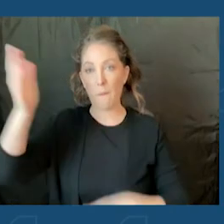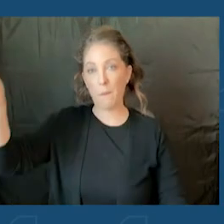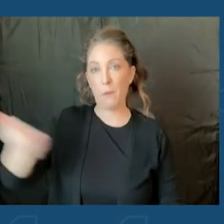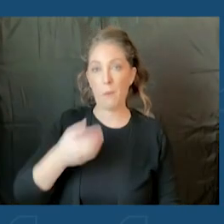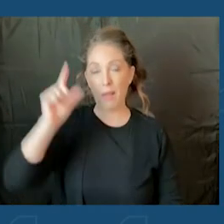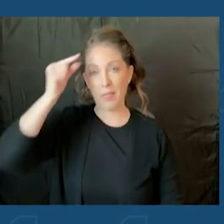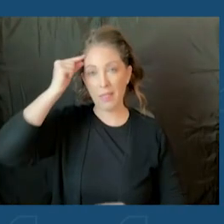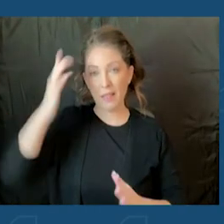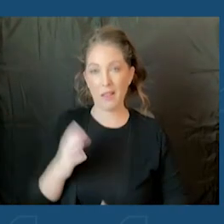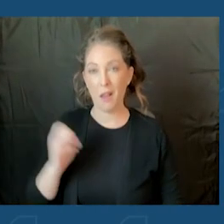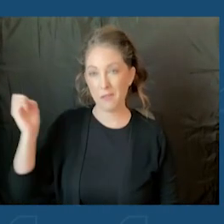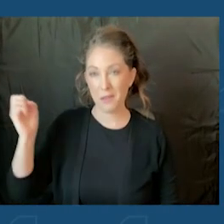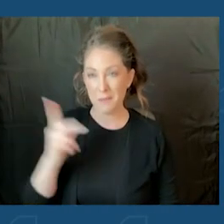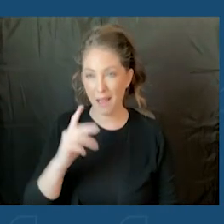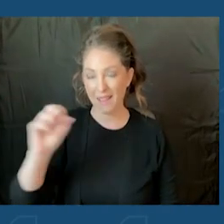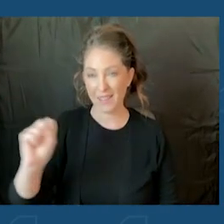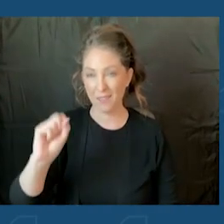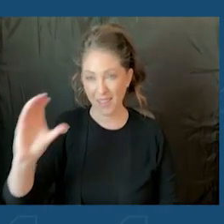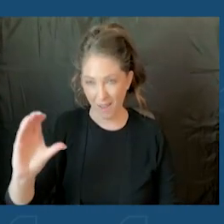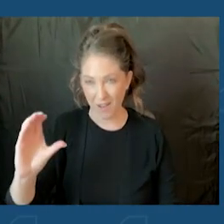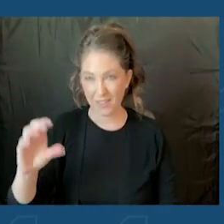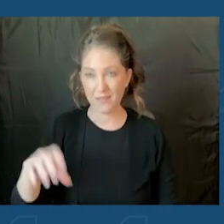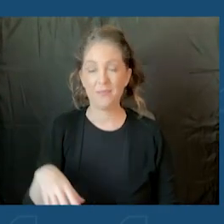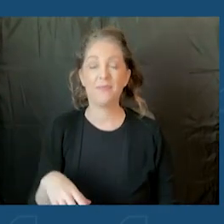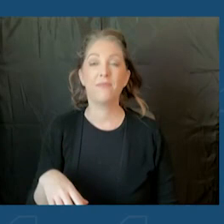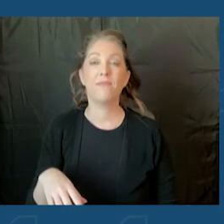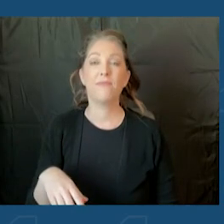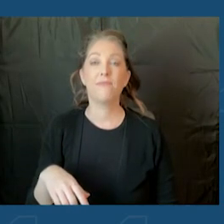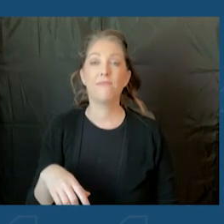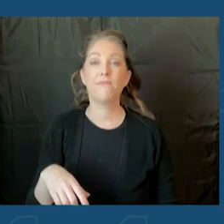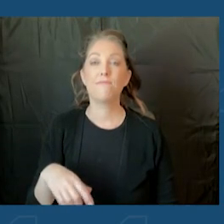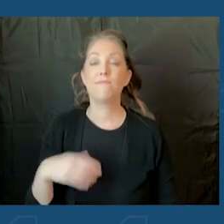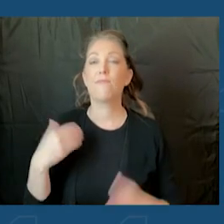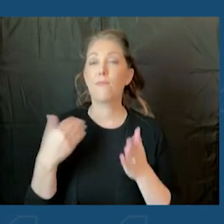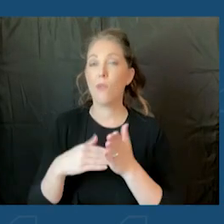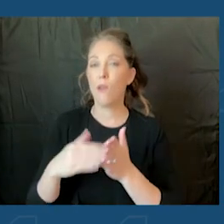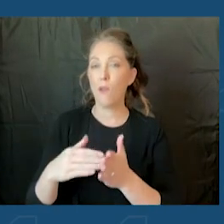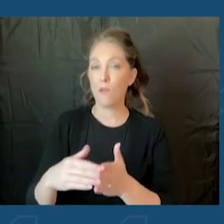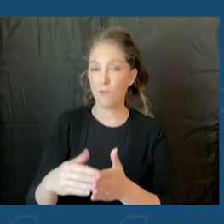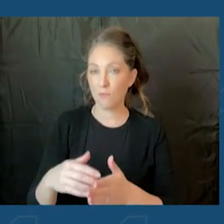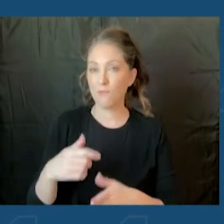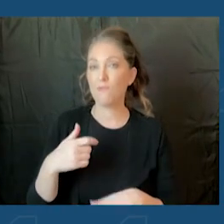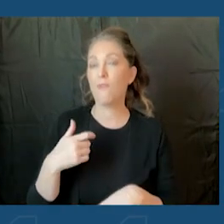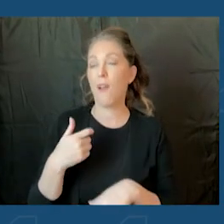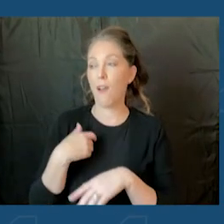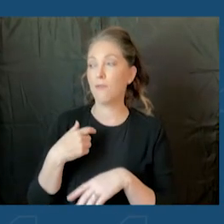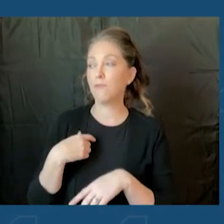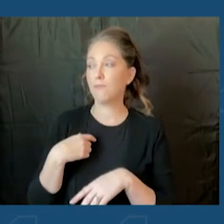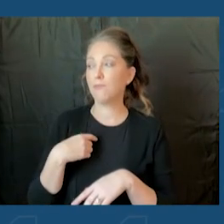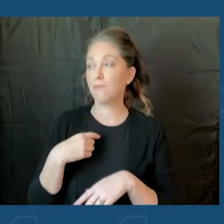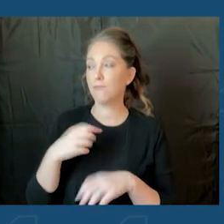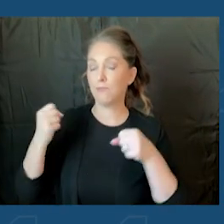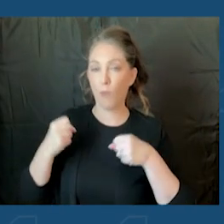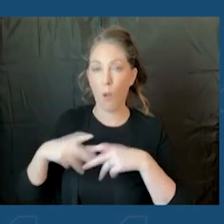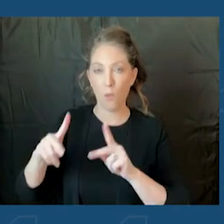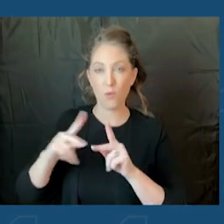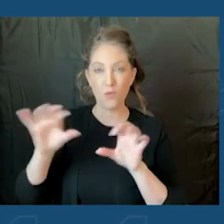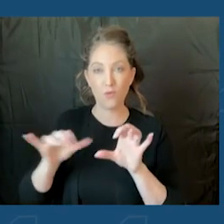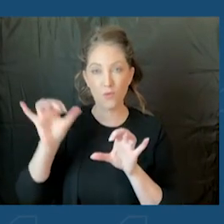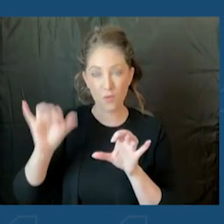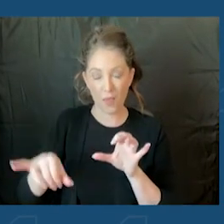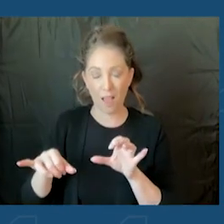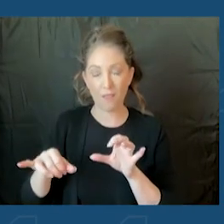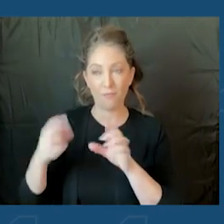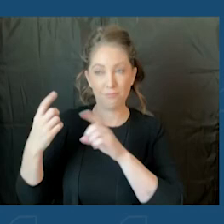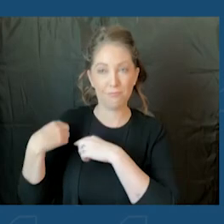Suffolk County. And I've had the occasion to do that many times over the years because she has